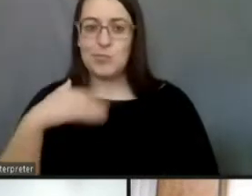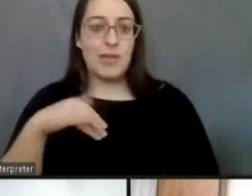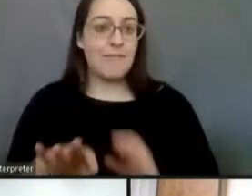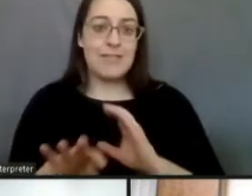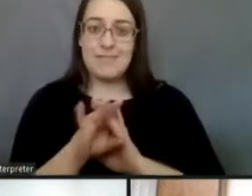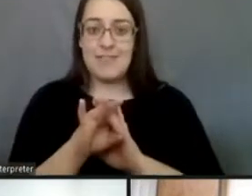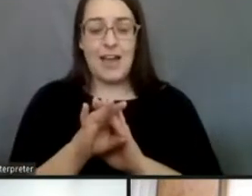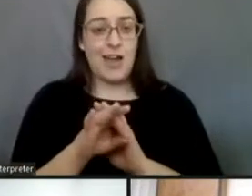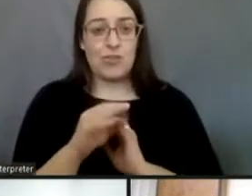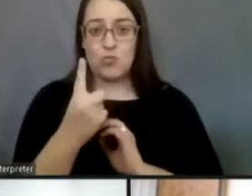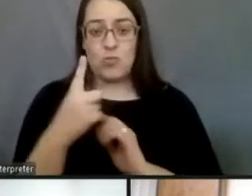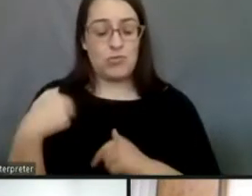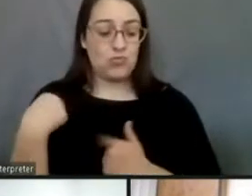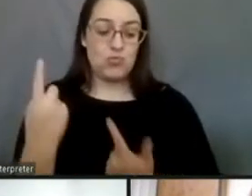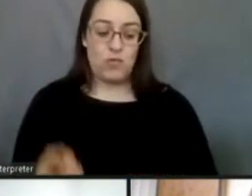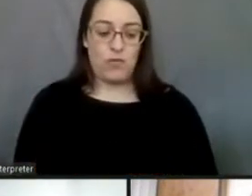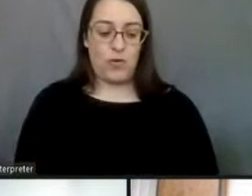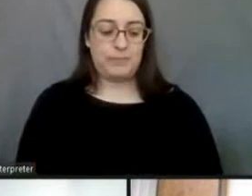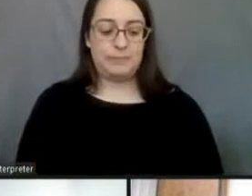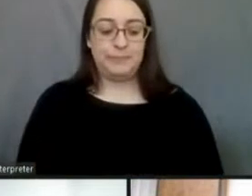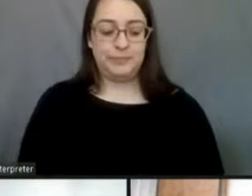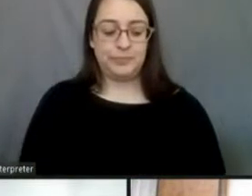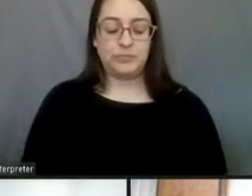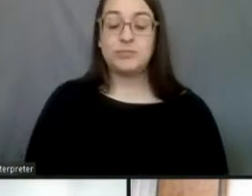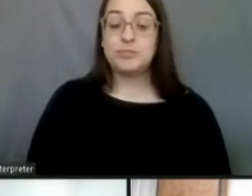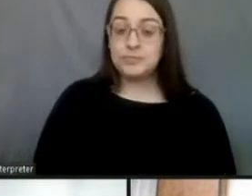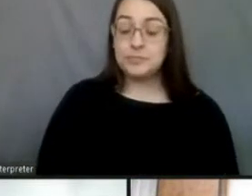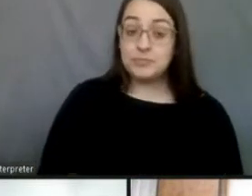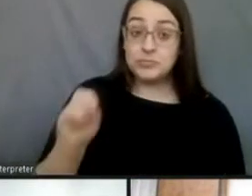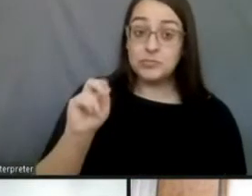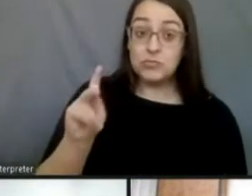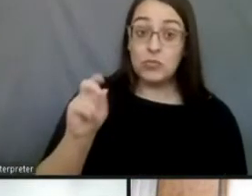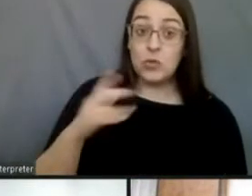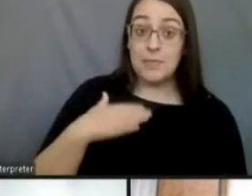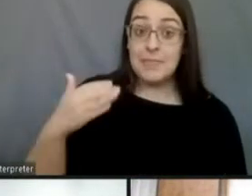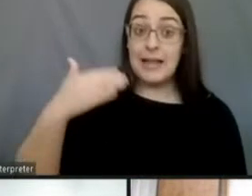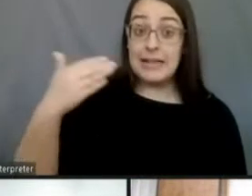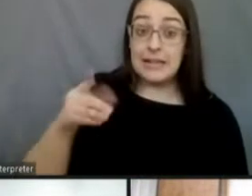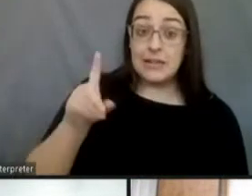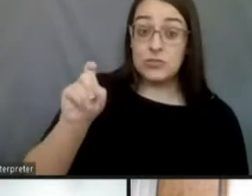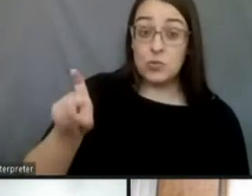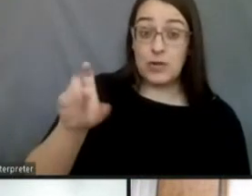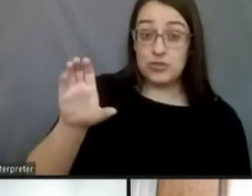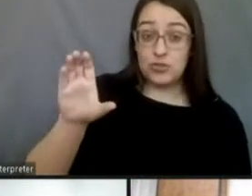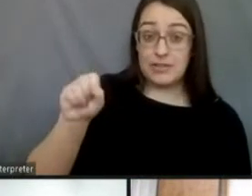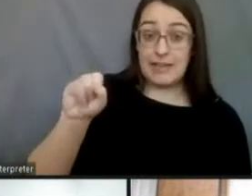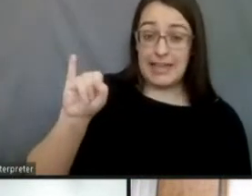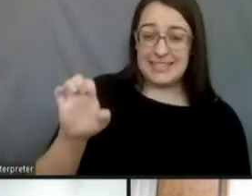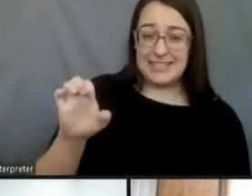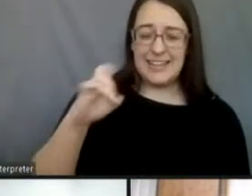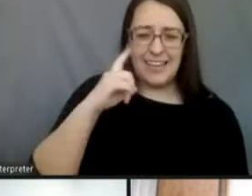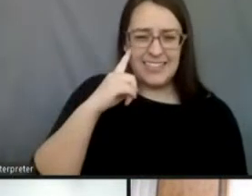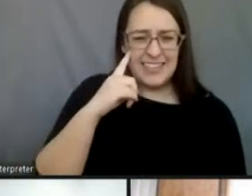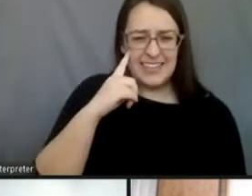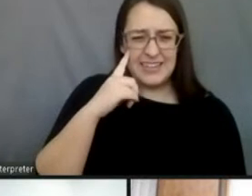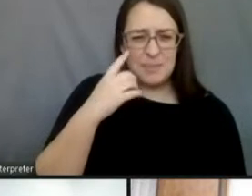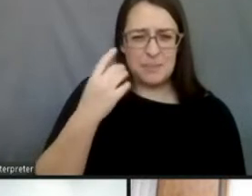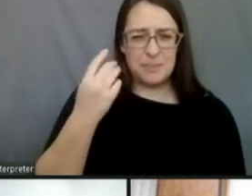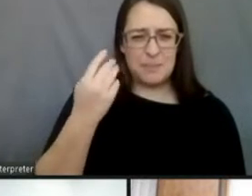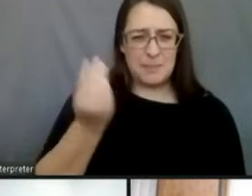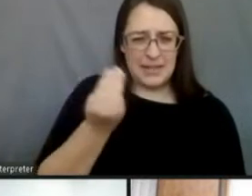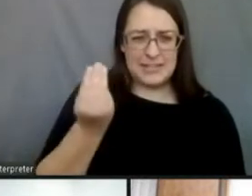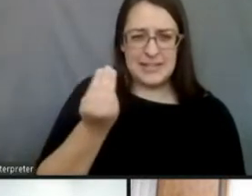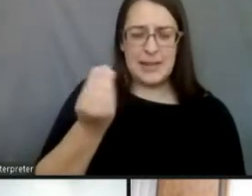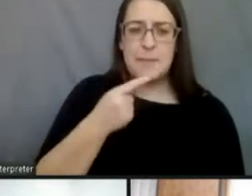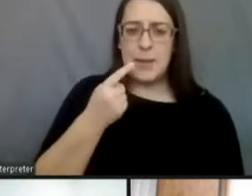disease here. Okay. I guess my next question is for Casey. On, I believe it was Monday,